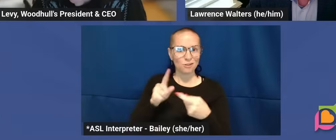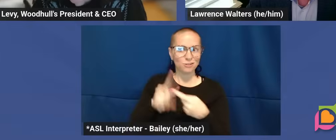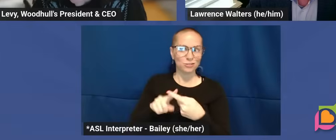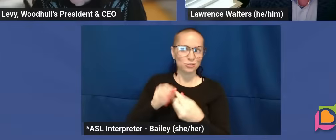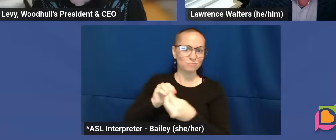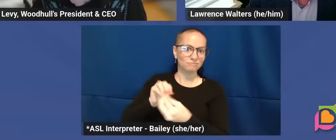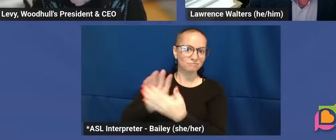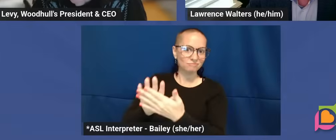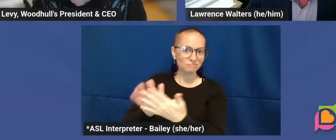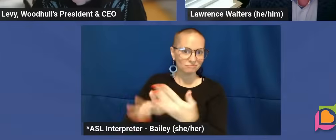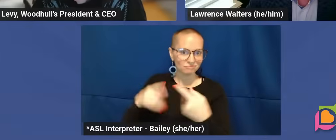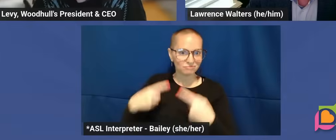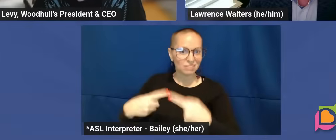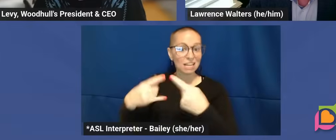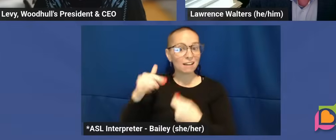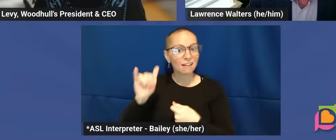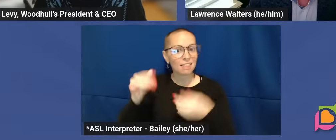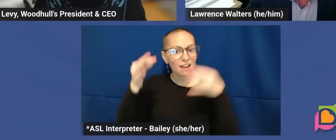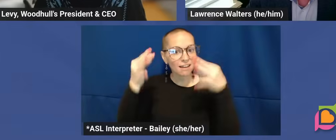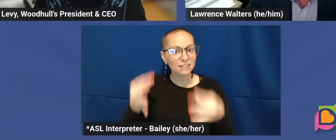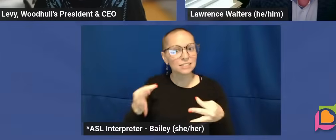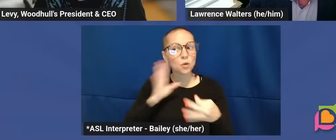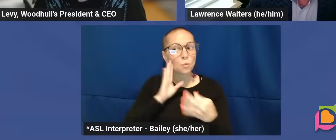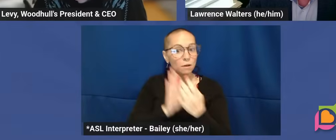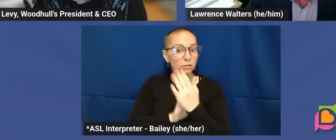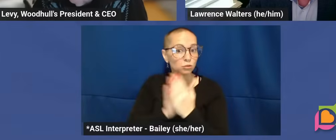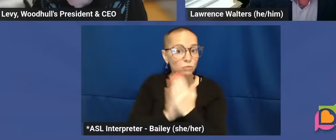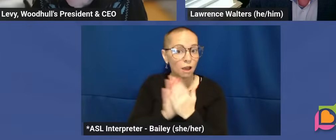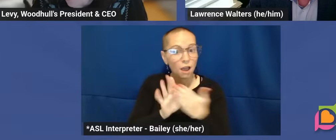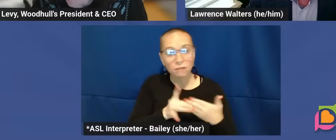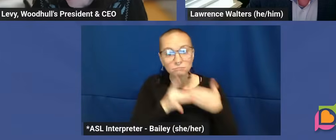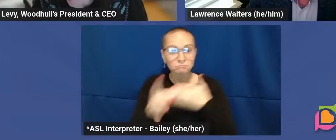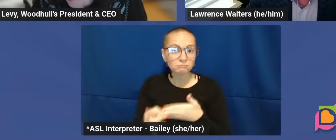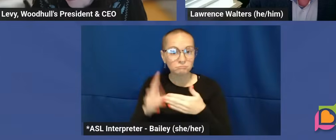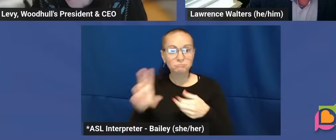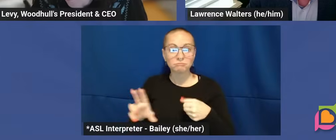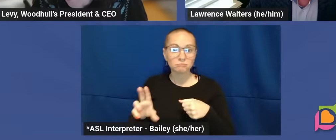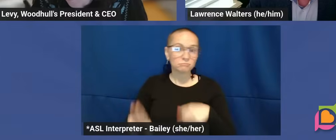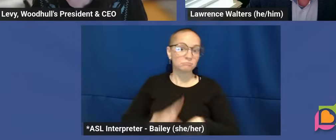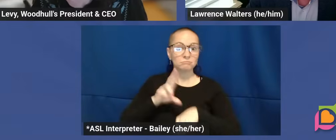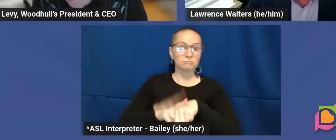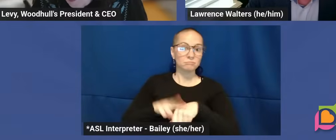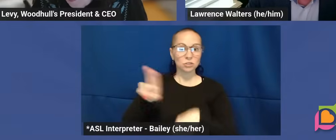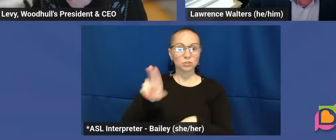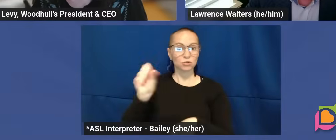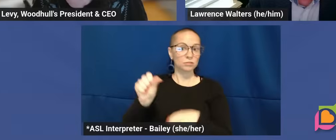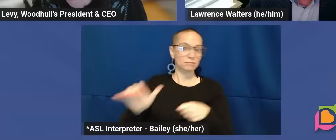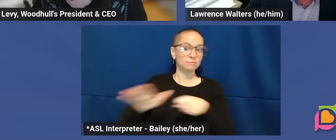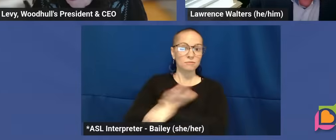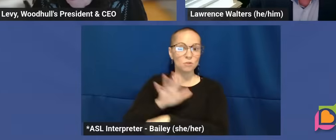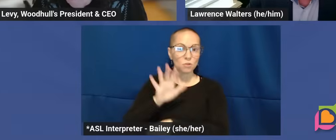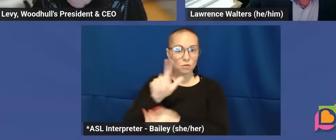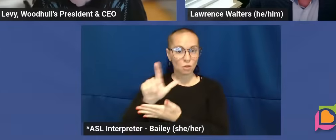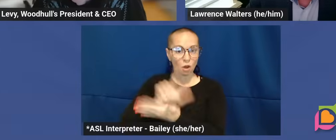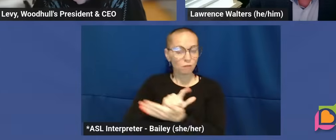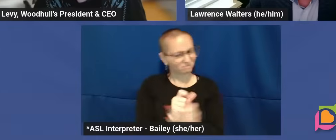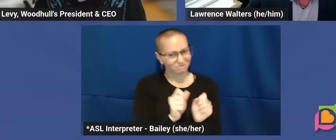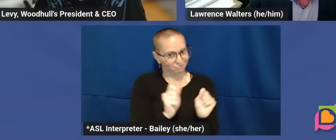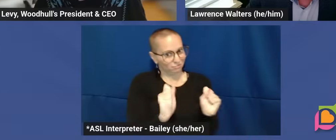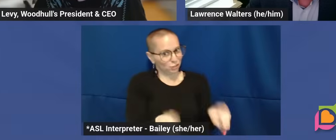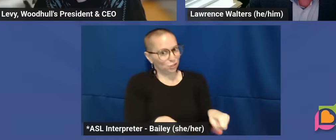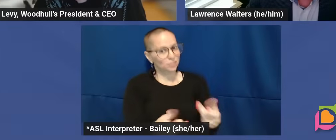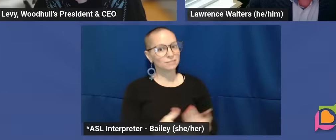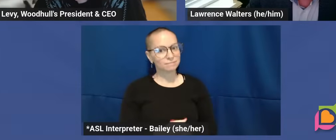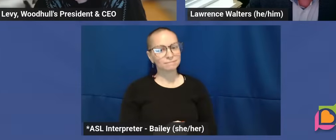decision going to drive a national law, do you think? It could.